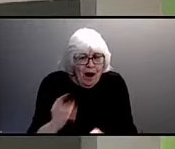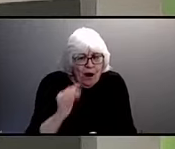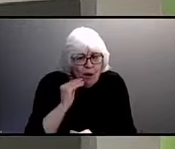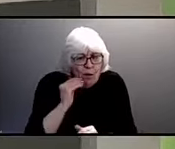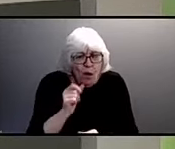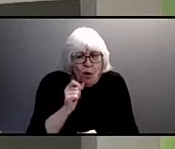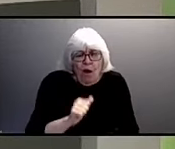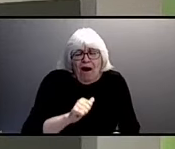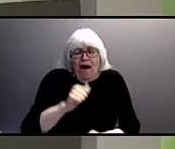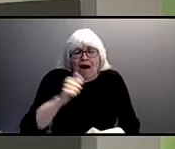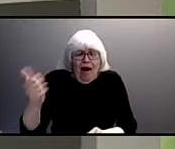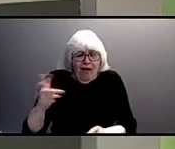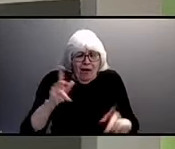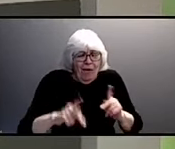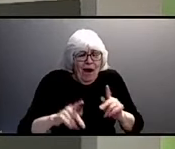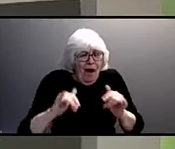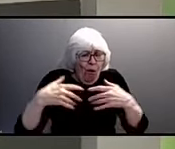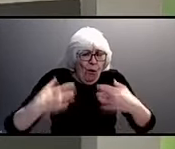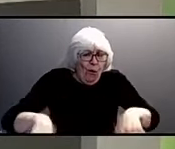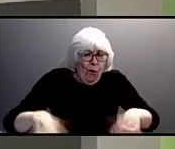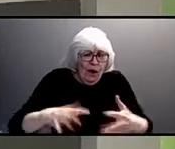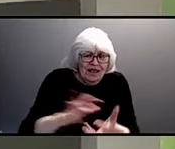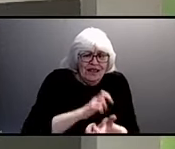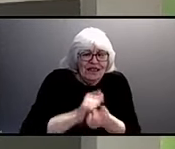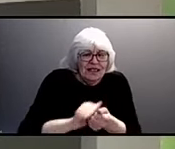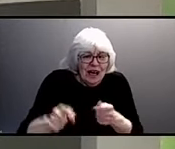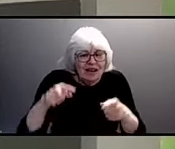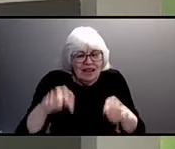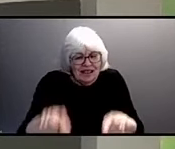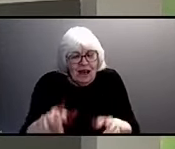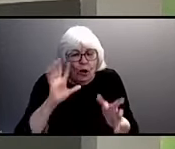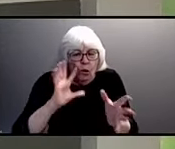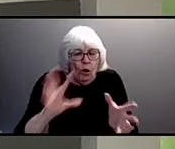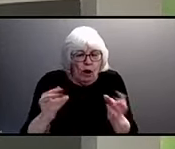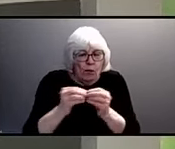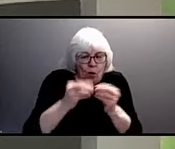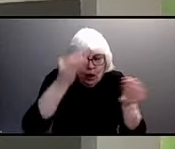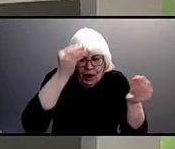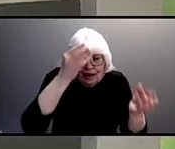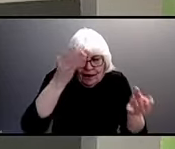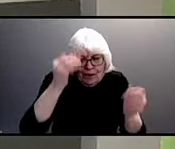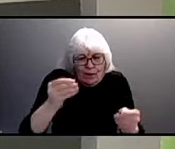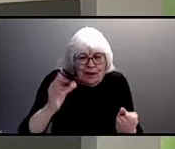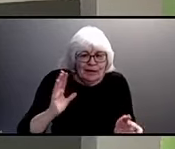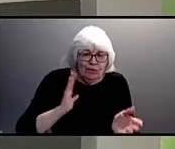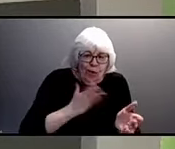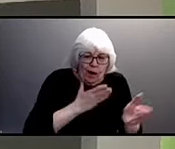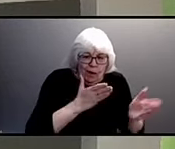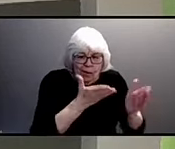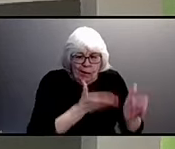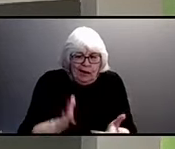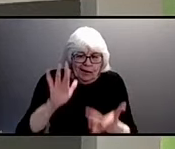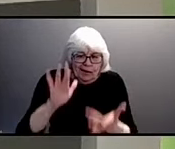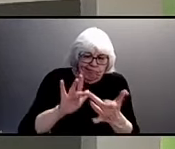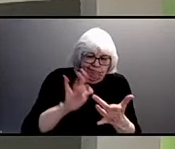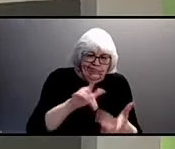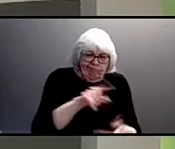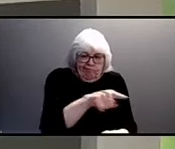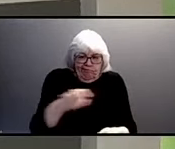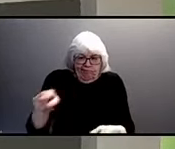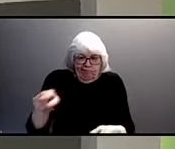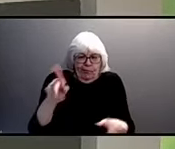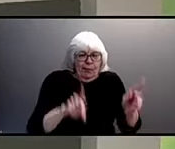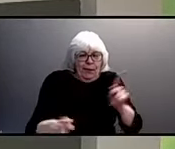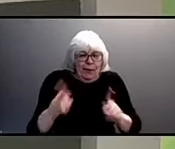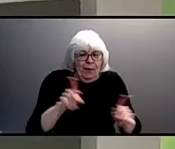give you the information. What I'll tell you is that it is our intent to reach out to those people, give them every opportunity to have the discussion that